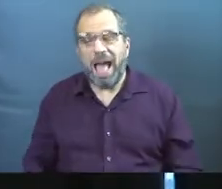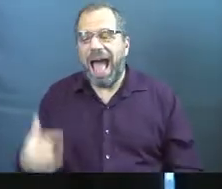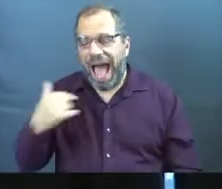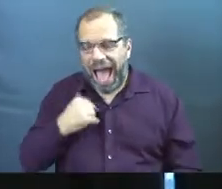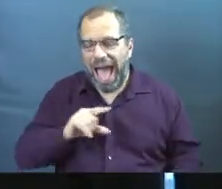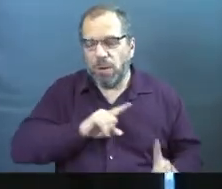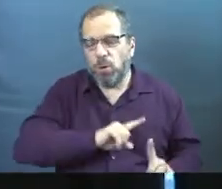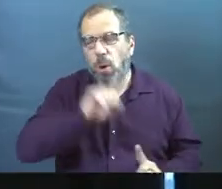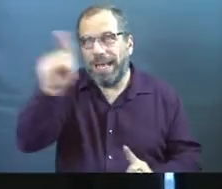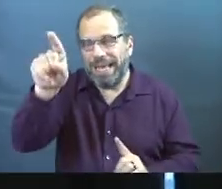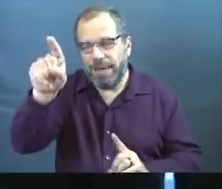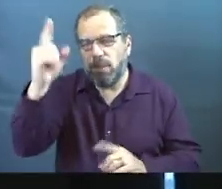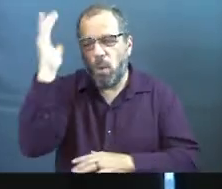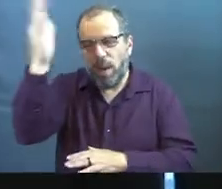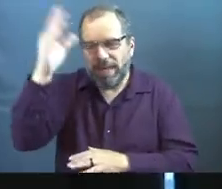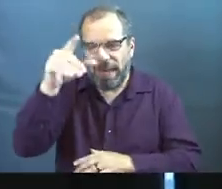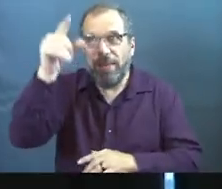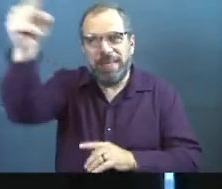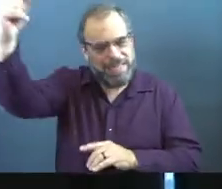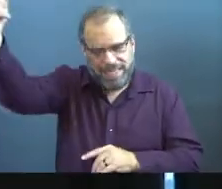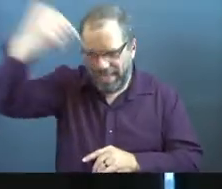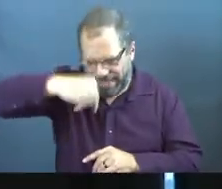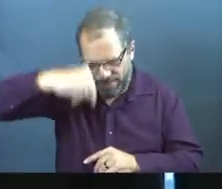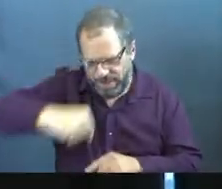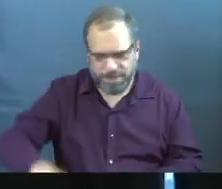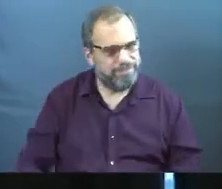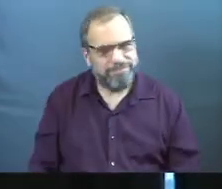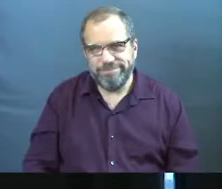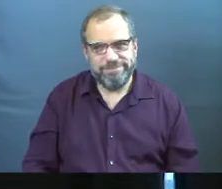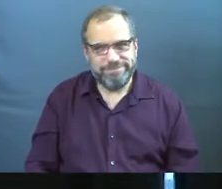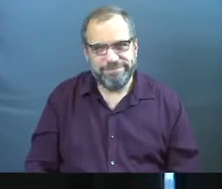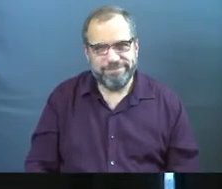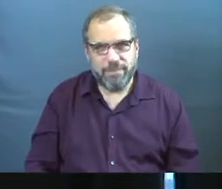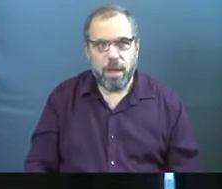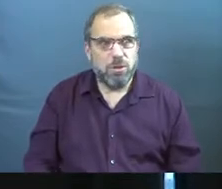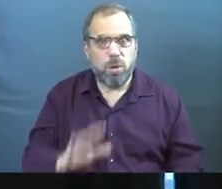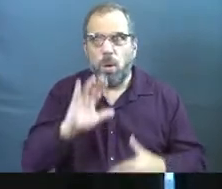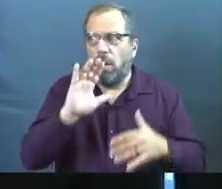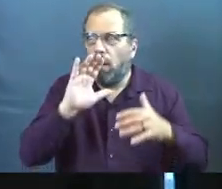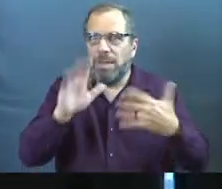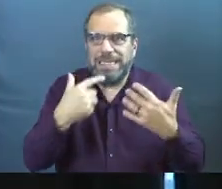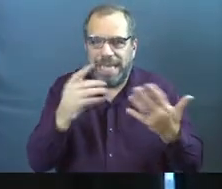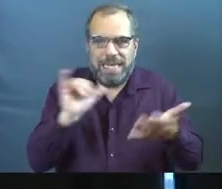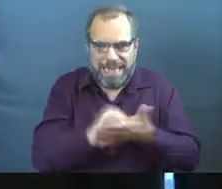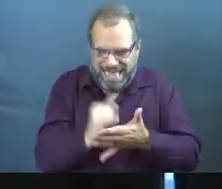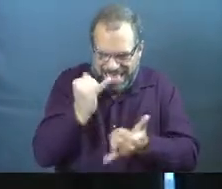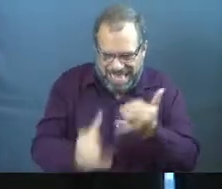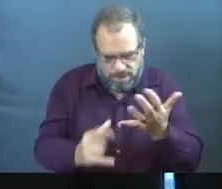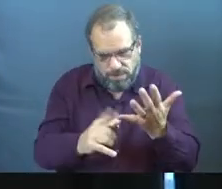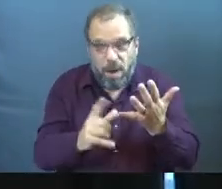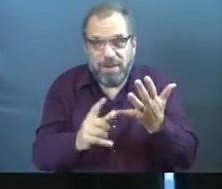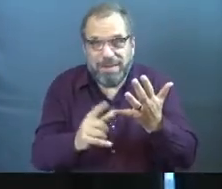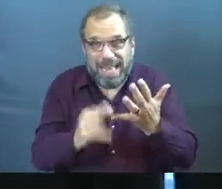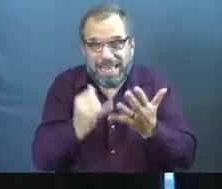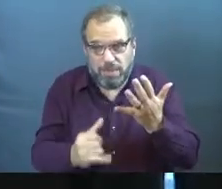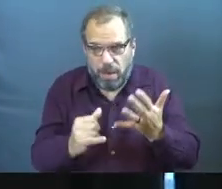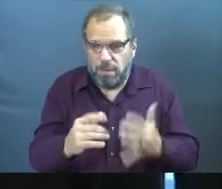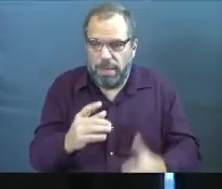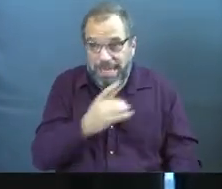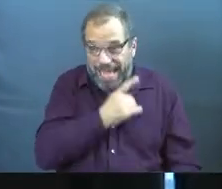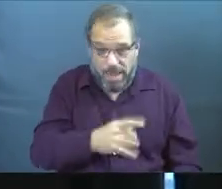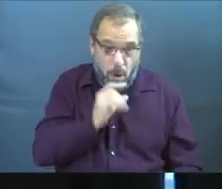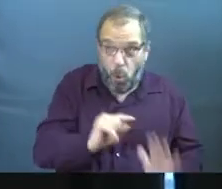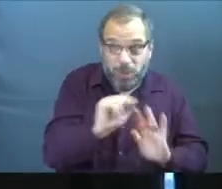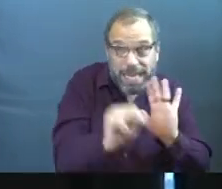I will go to him one day, but he cannot return to me. So all that to say, that last part right there where David's like, hey, again,